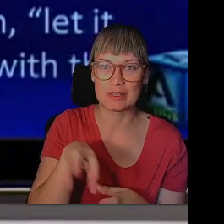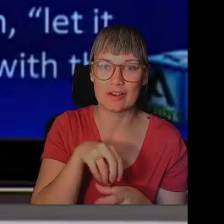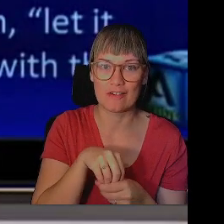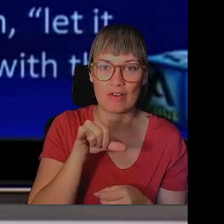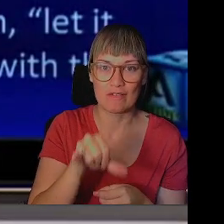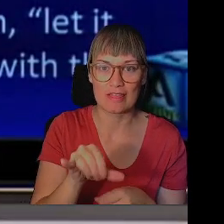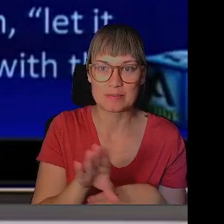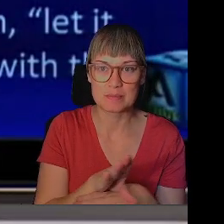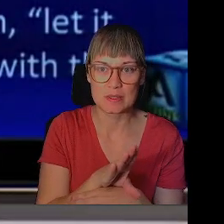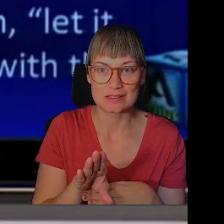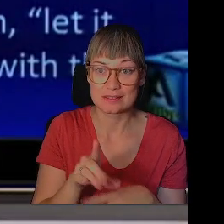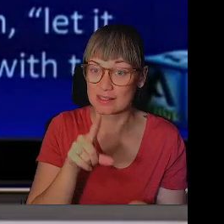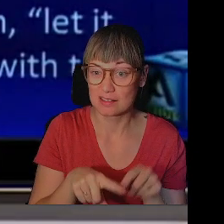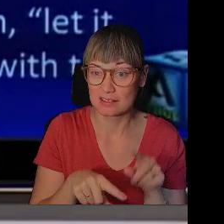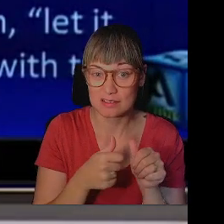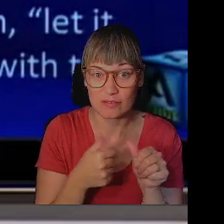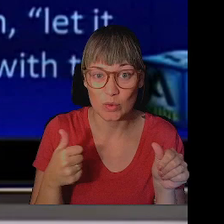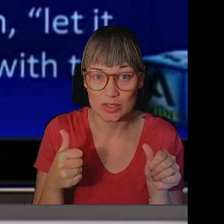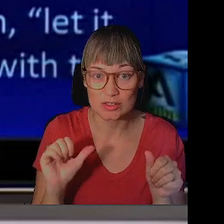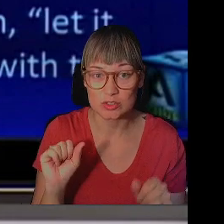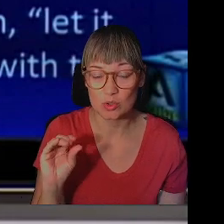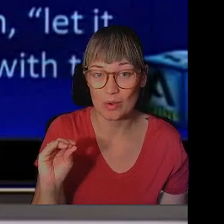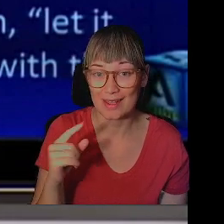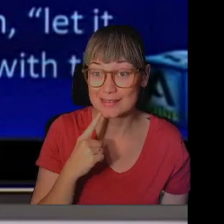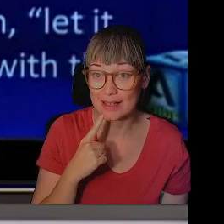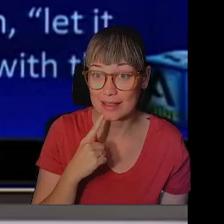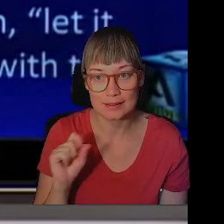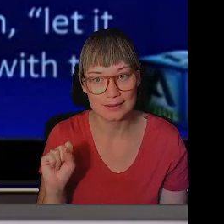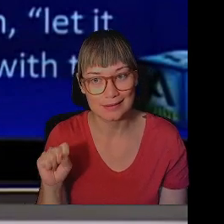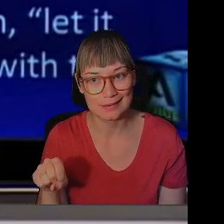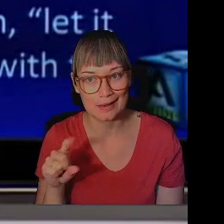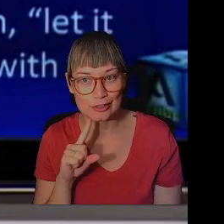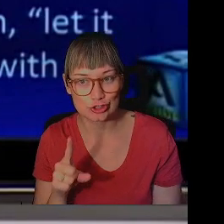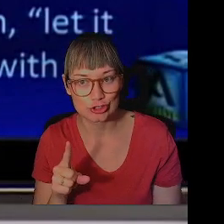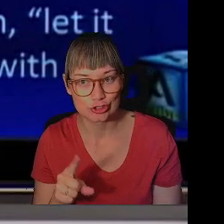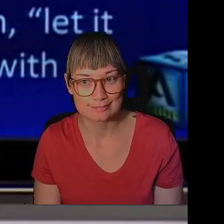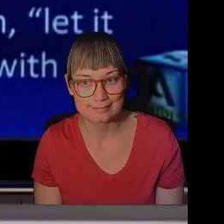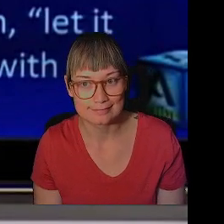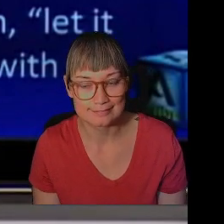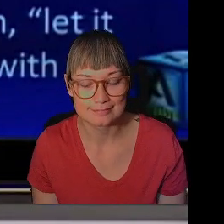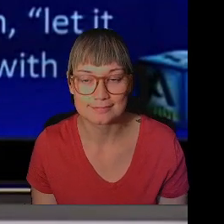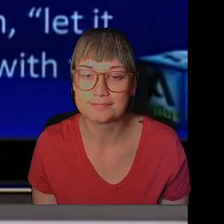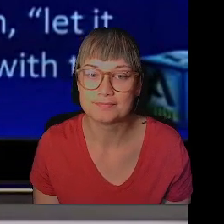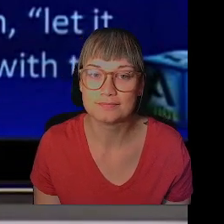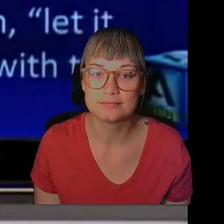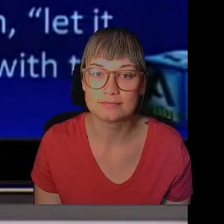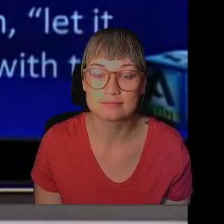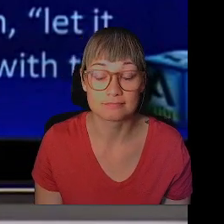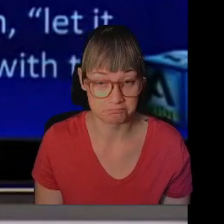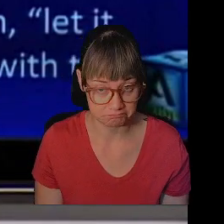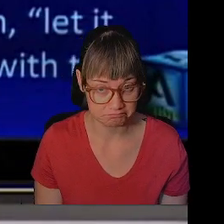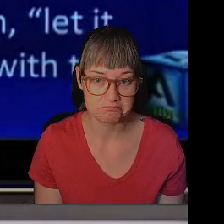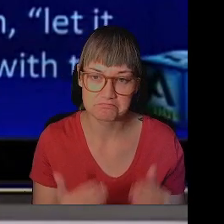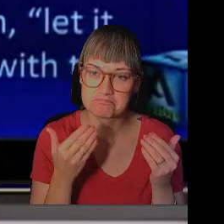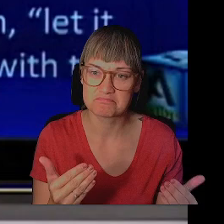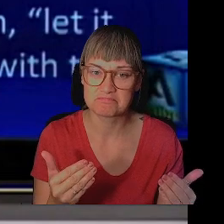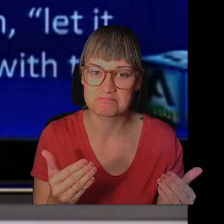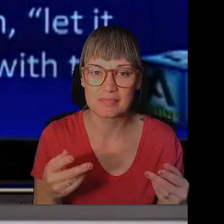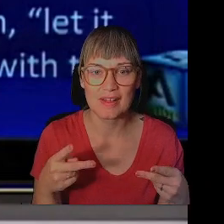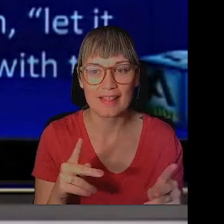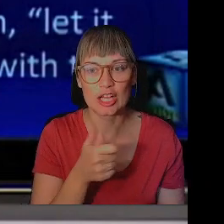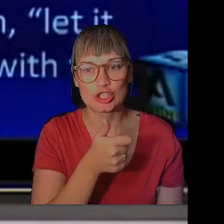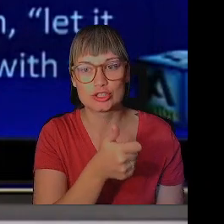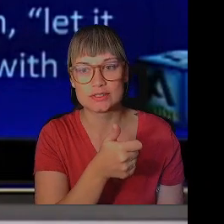So I said, yes, sir. Change of speaker. Once again, very well, said the captain. Let it be yourself.